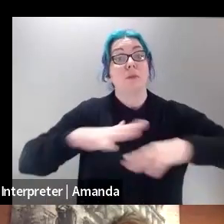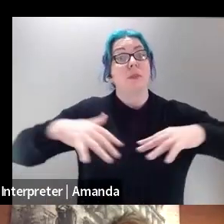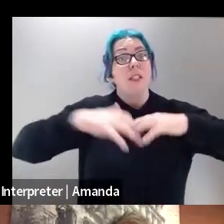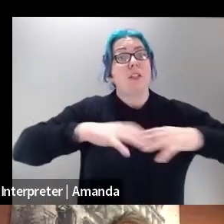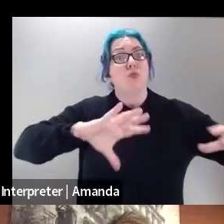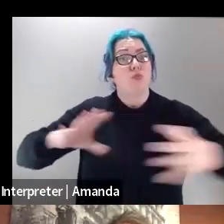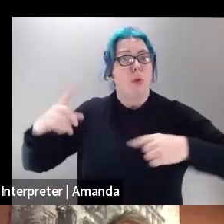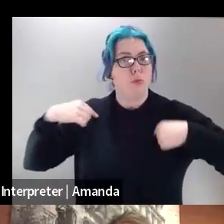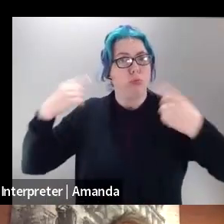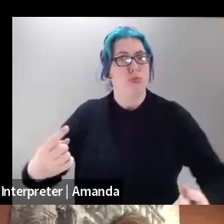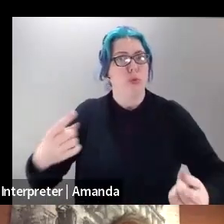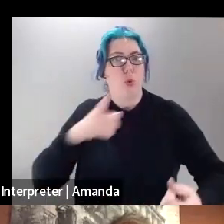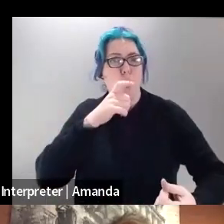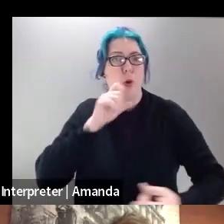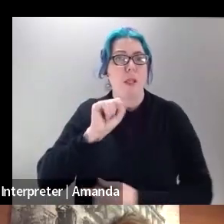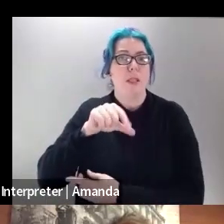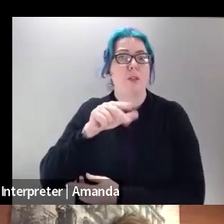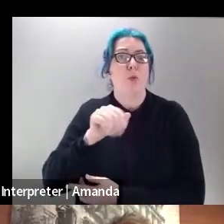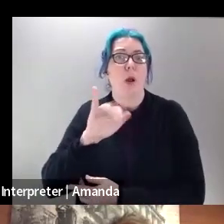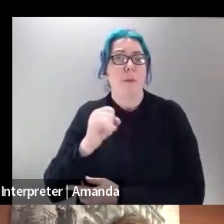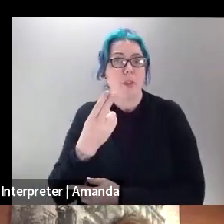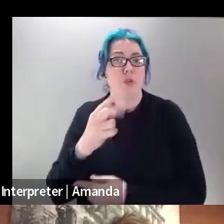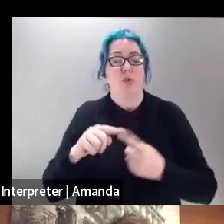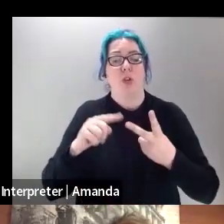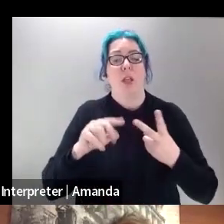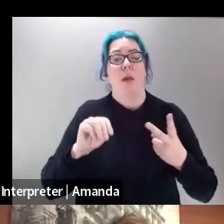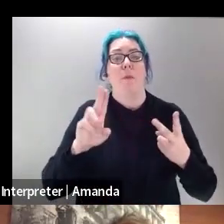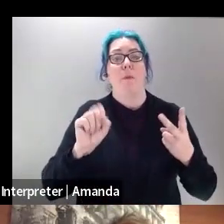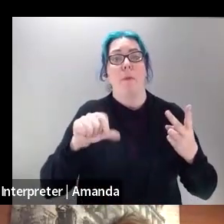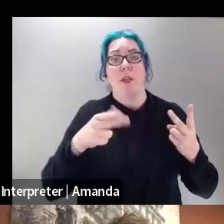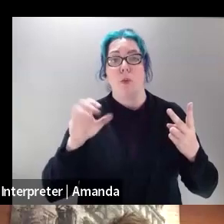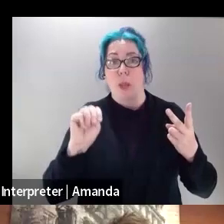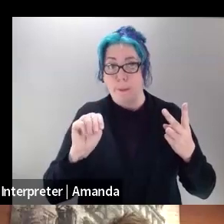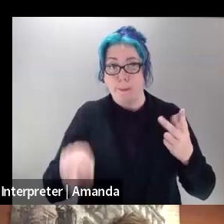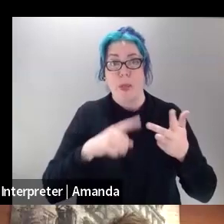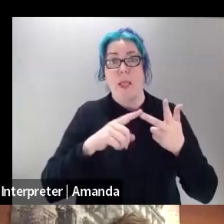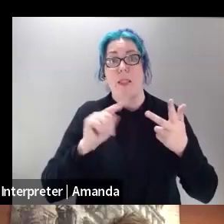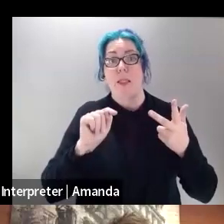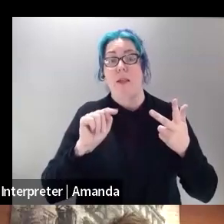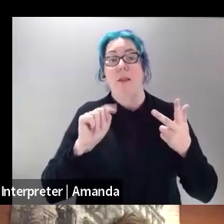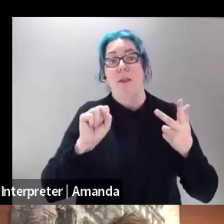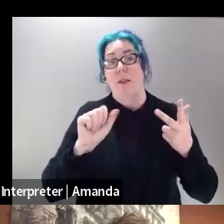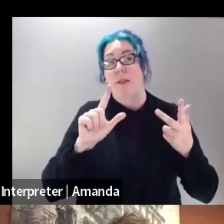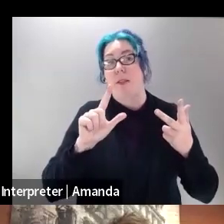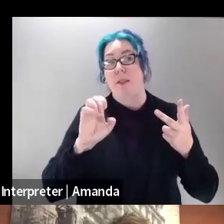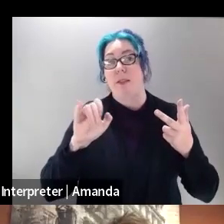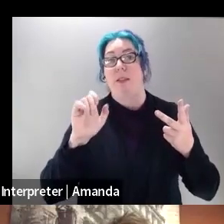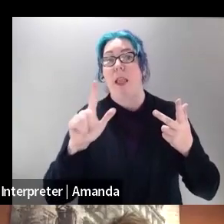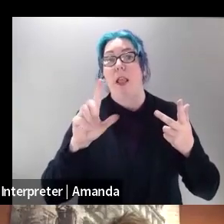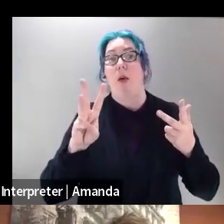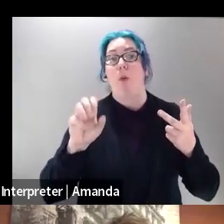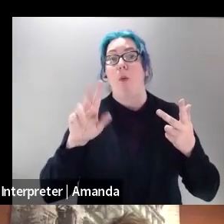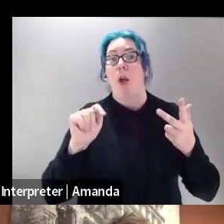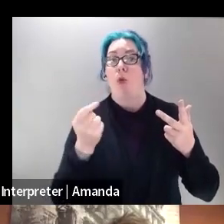unceded territories of the Squamish Nation, the Musqueam Nation, and the Tsleil-Waututh First Nations.